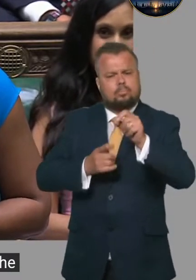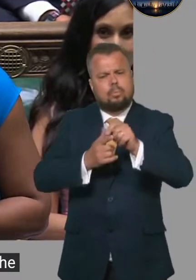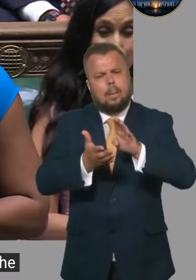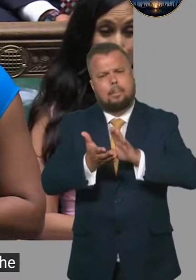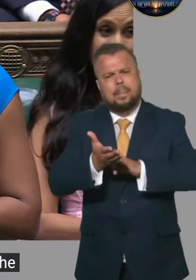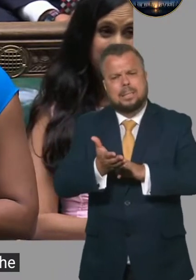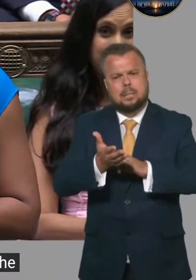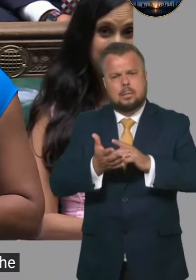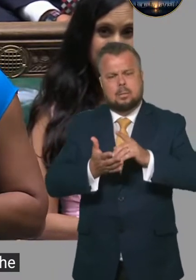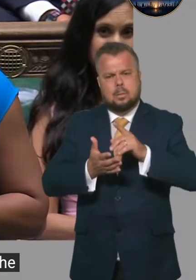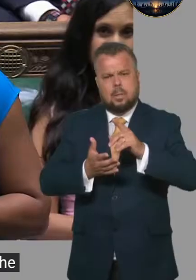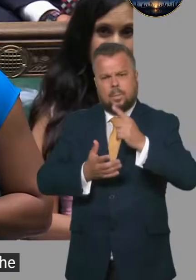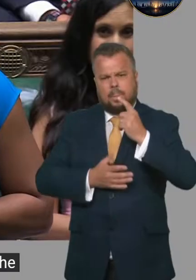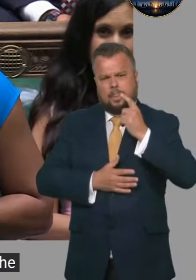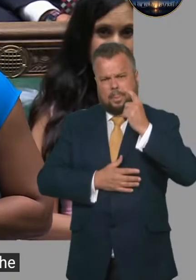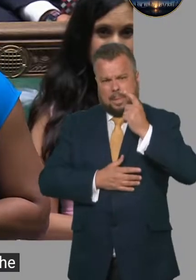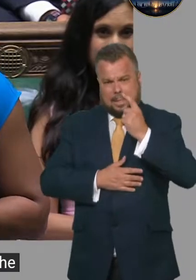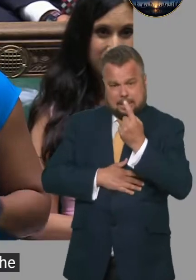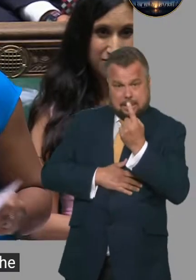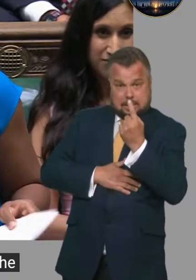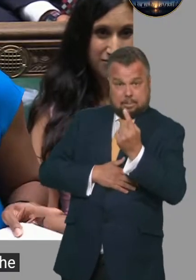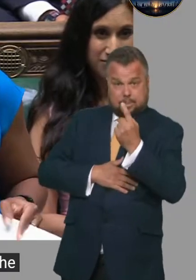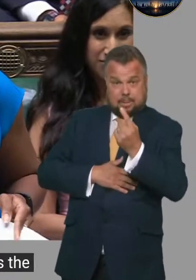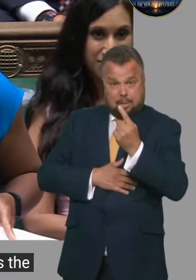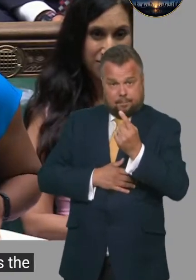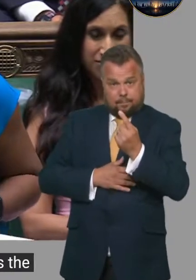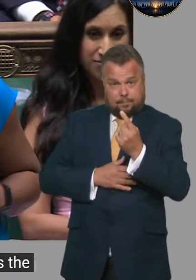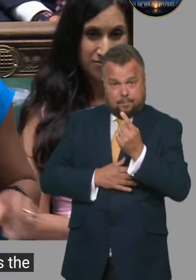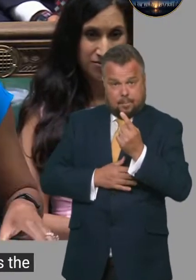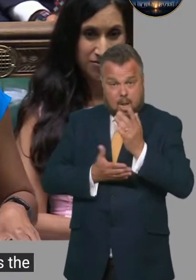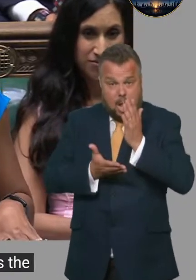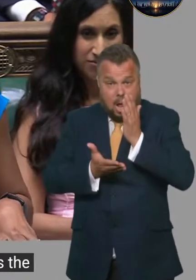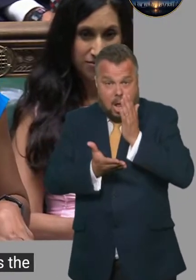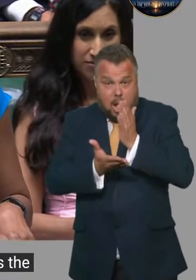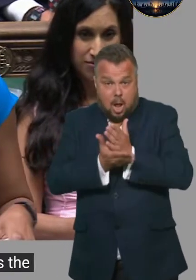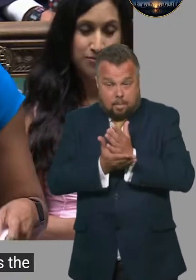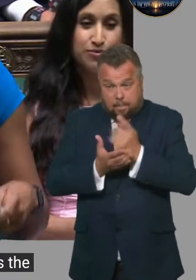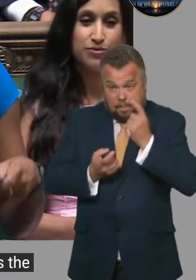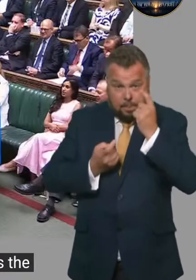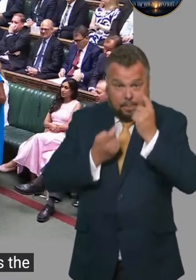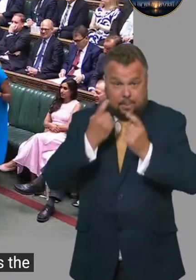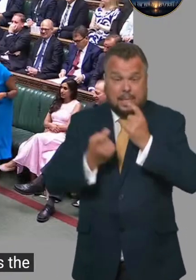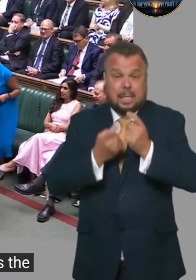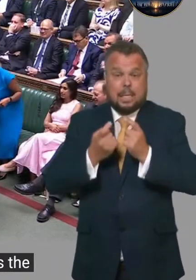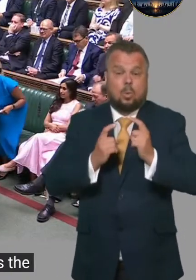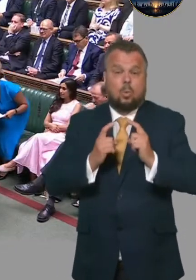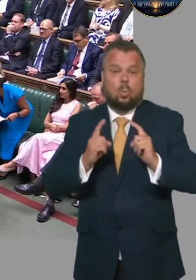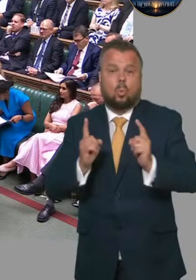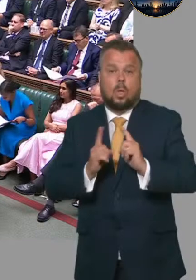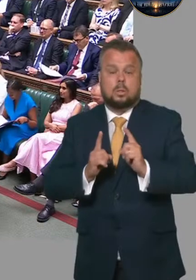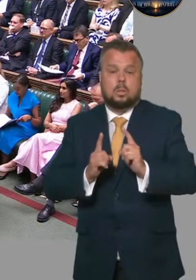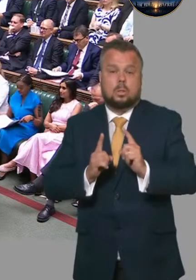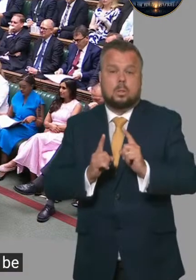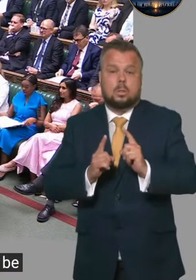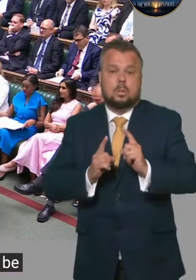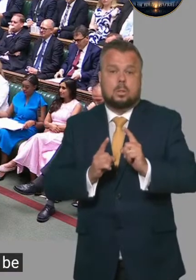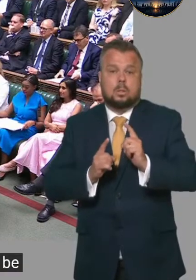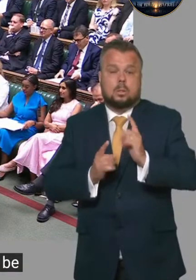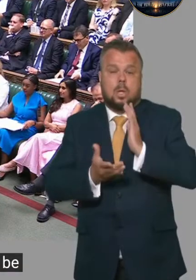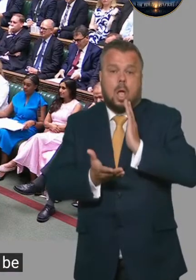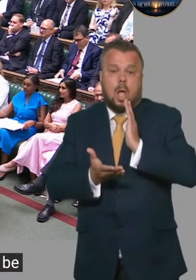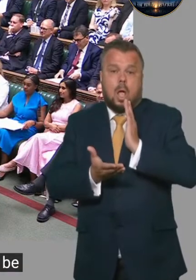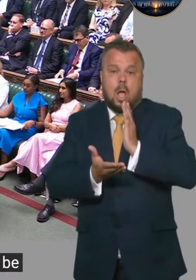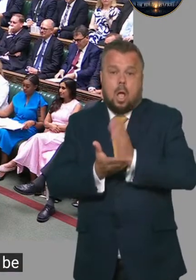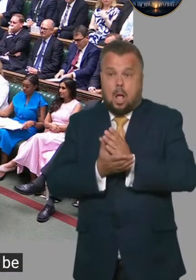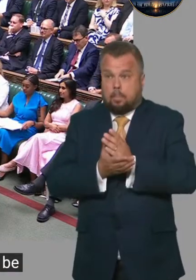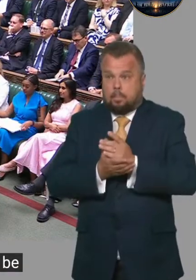that this treachery should be rewarded by being appointed Chancellor? Mr. Speaker, the